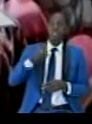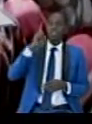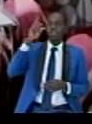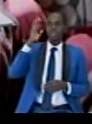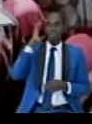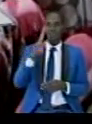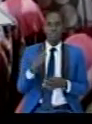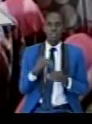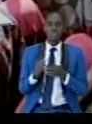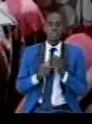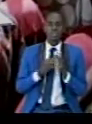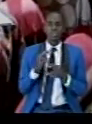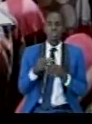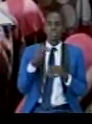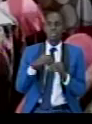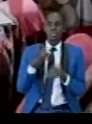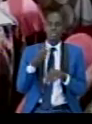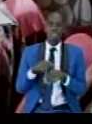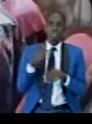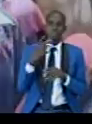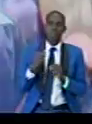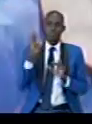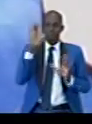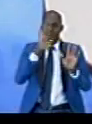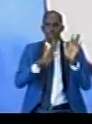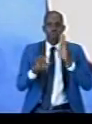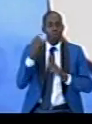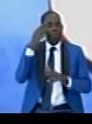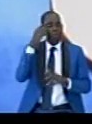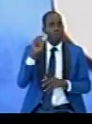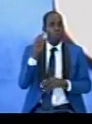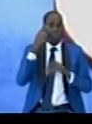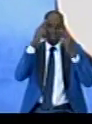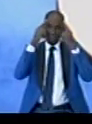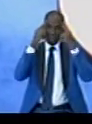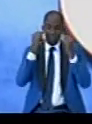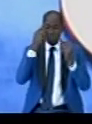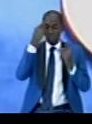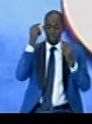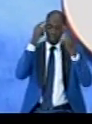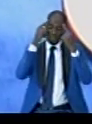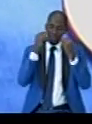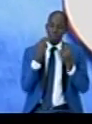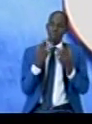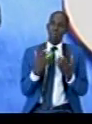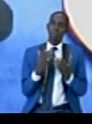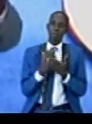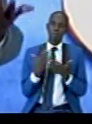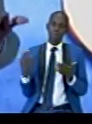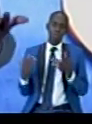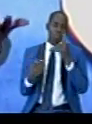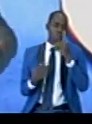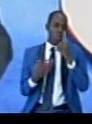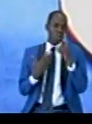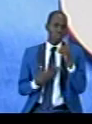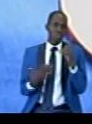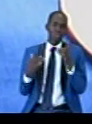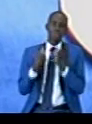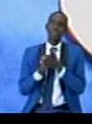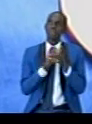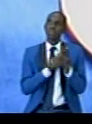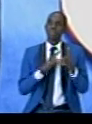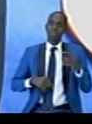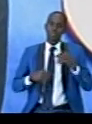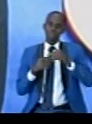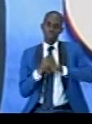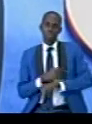In the time of trouble for Moses, because he was after that one thing, the Lord protected him. Pharaoh